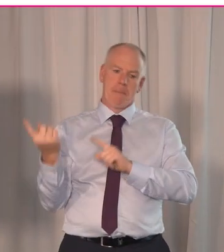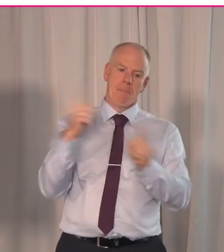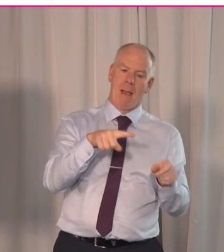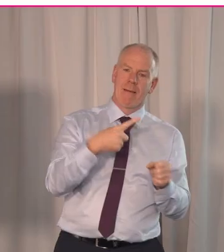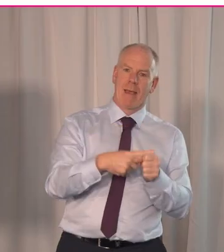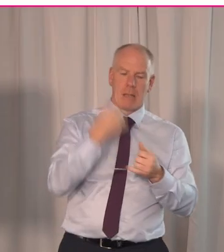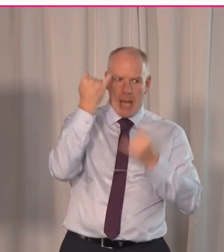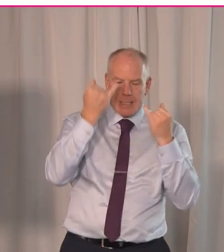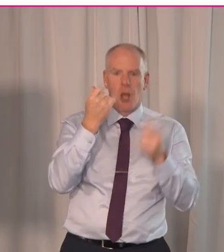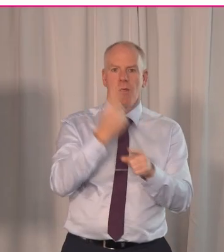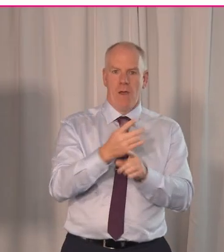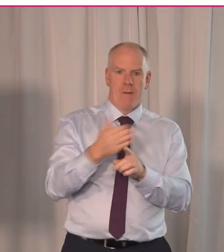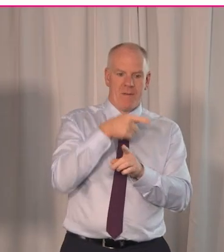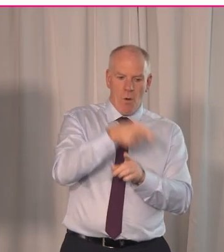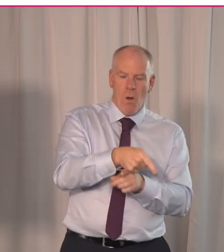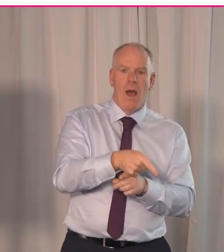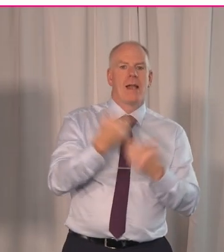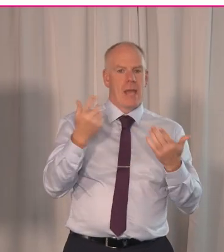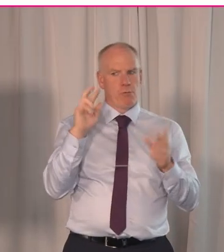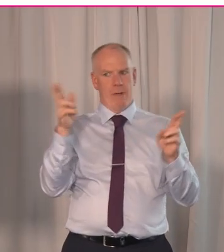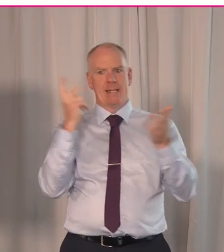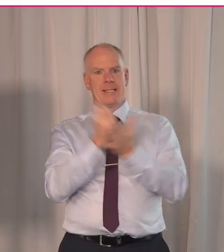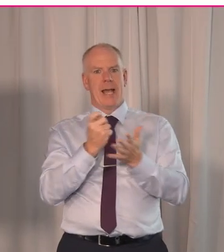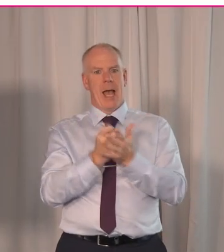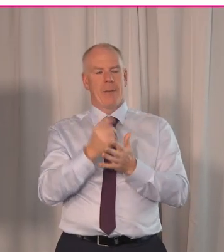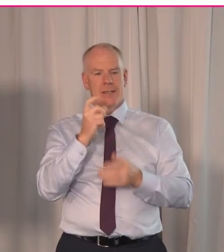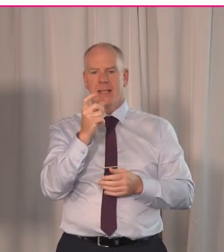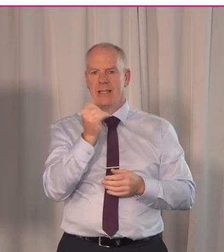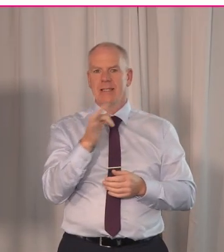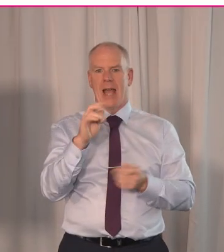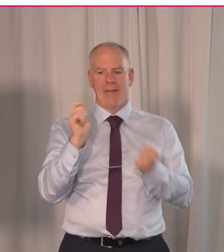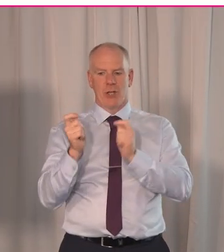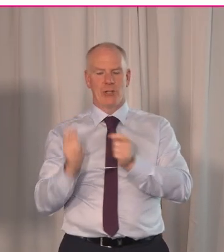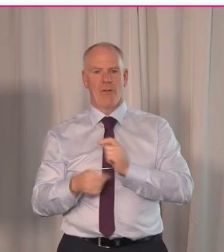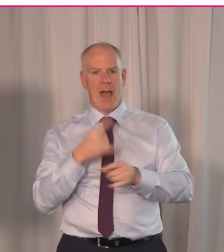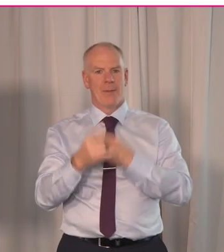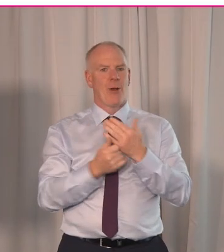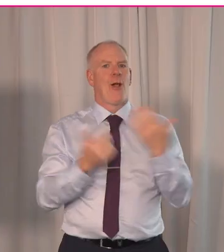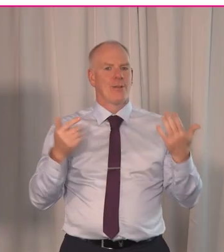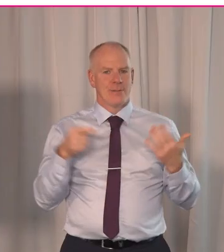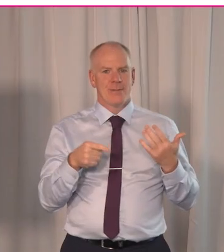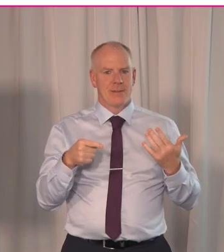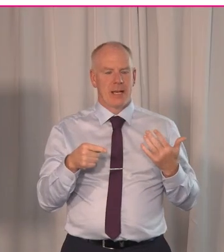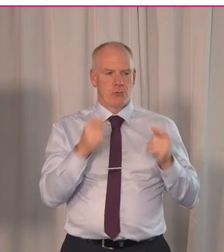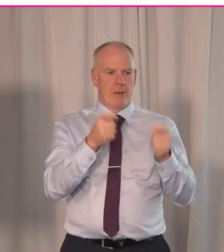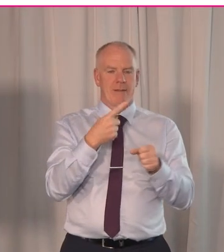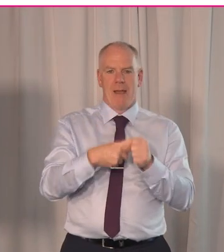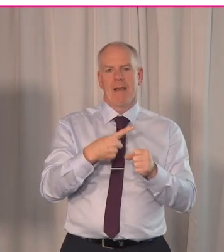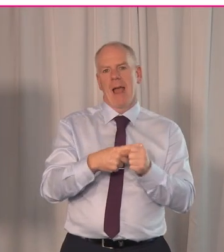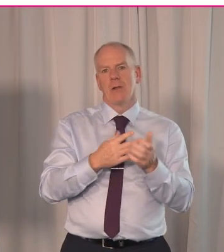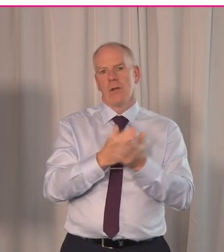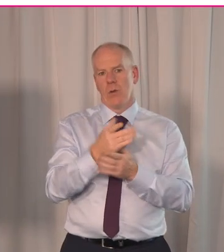the concepts that have been there, and I think it's probably timely as staff turnover happens that we probably need to relook at training in